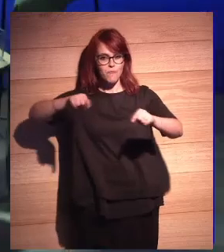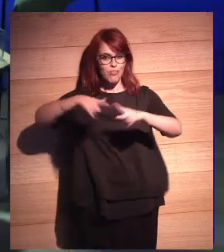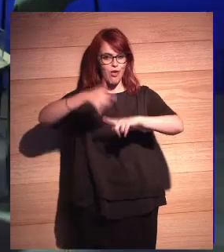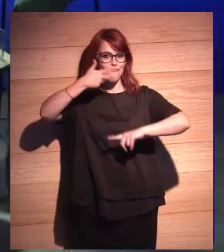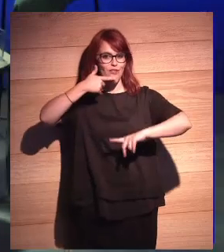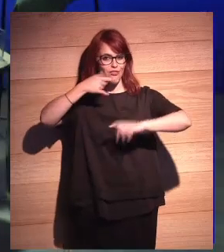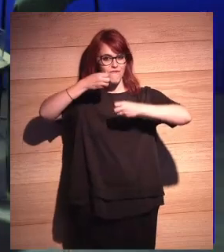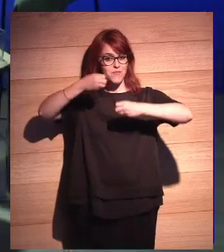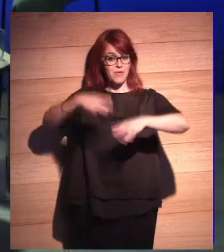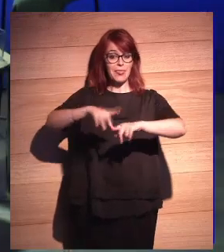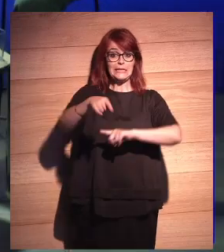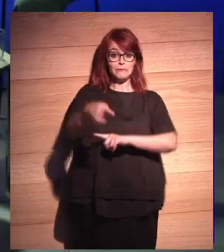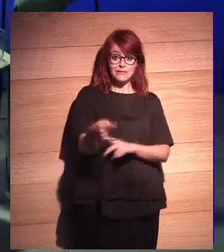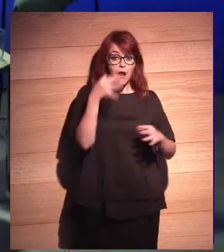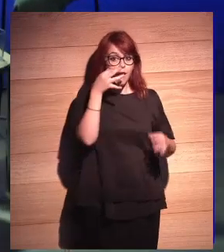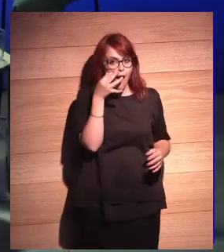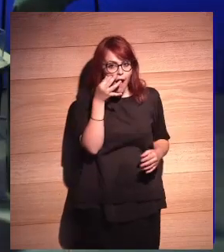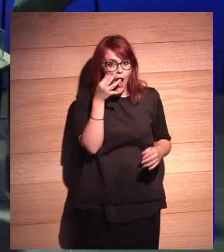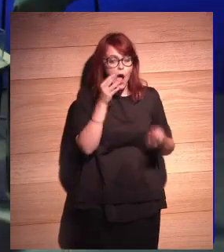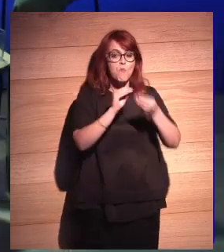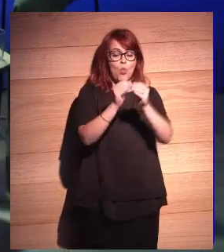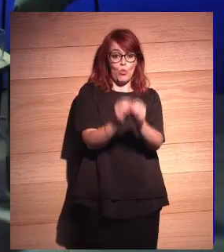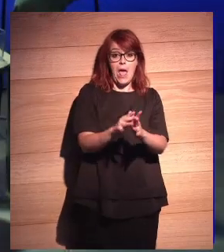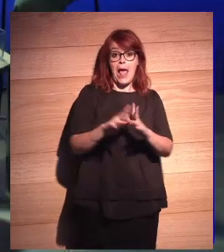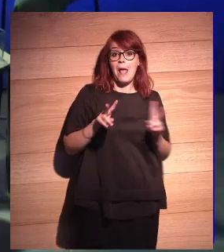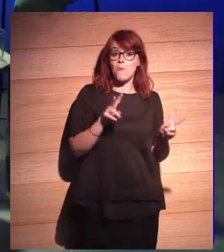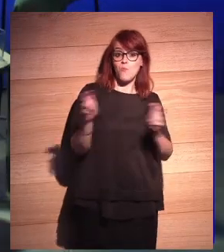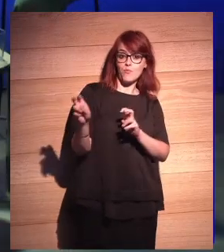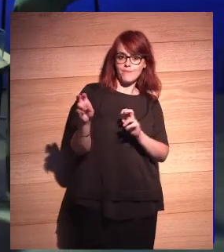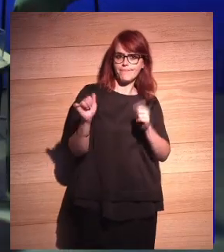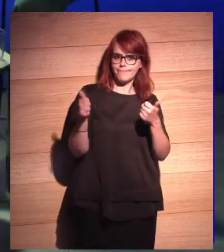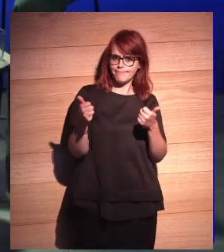the stage really set up, but only in their headsets.